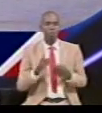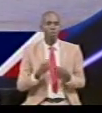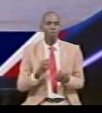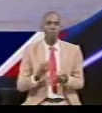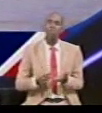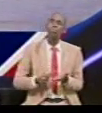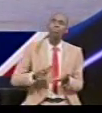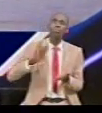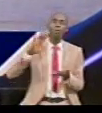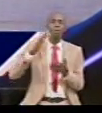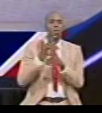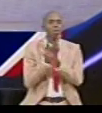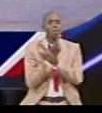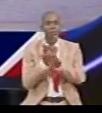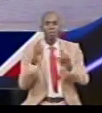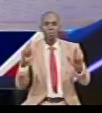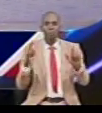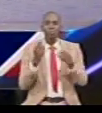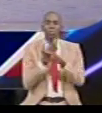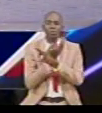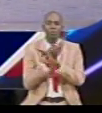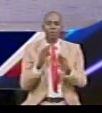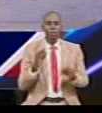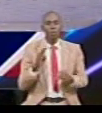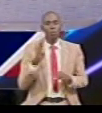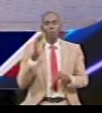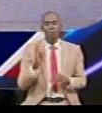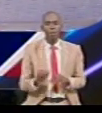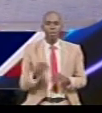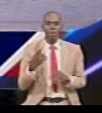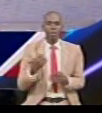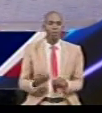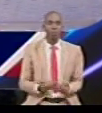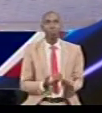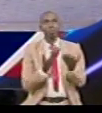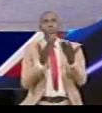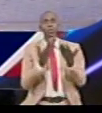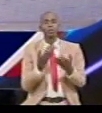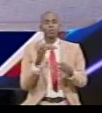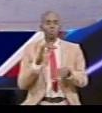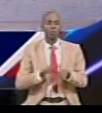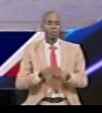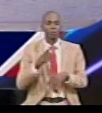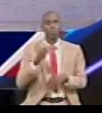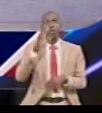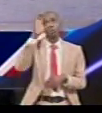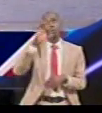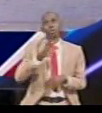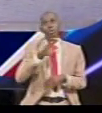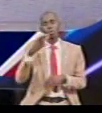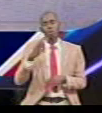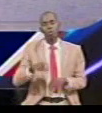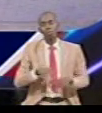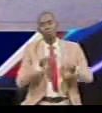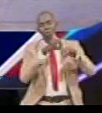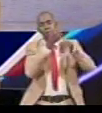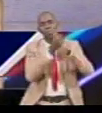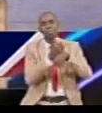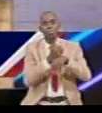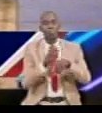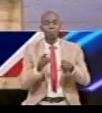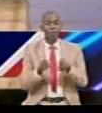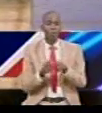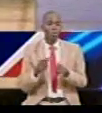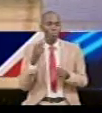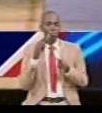and freedom by his sacrifice on the cross of Calvary. And as we look at these